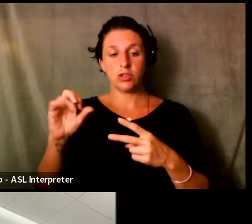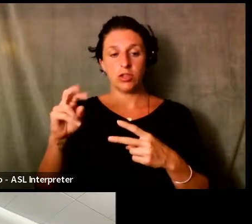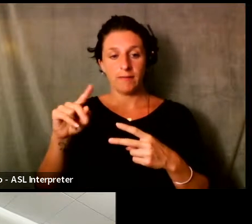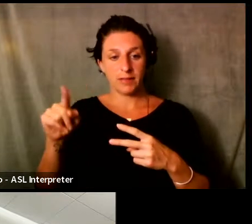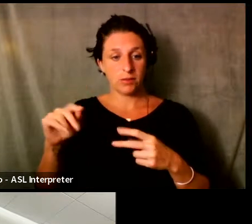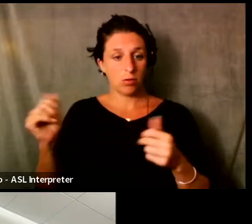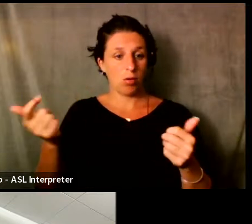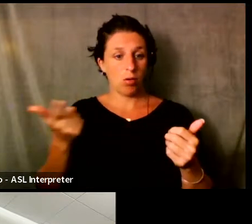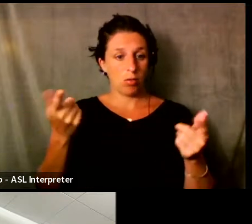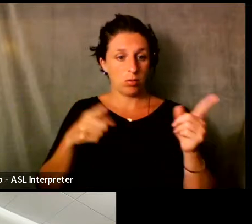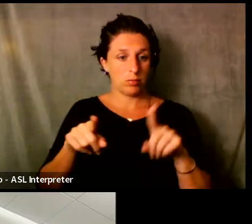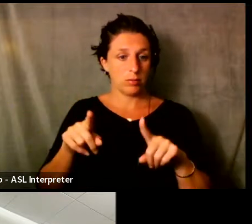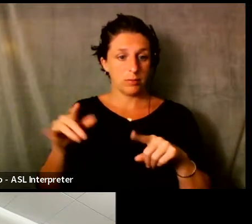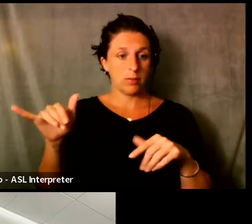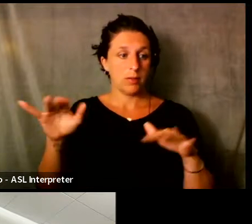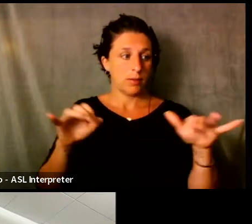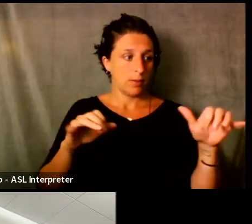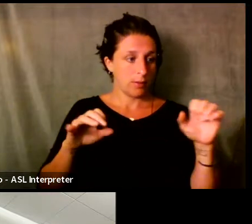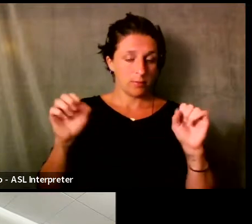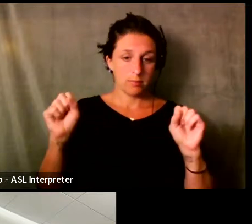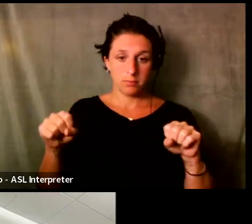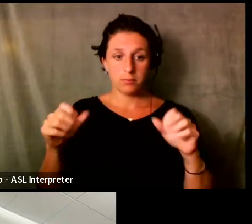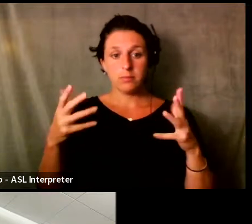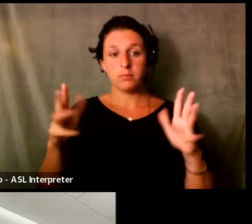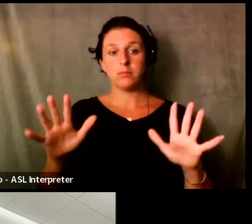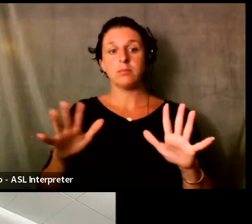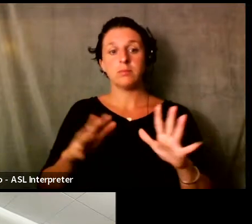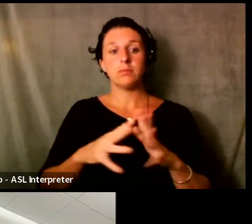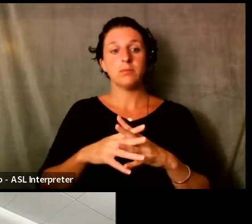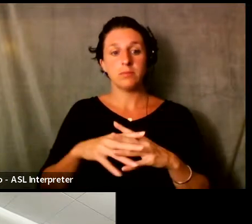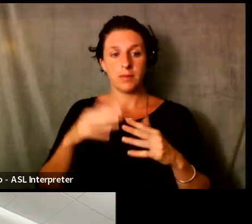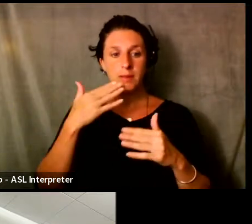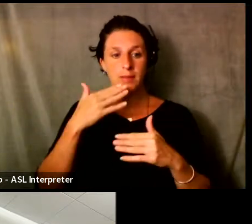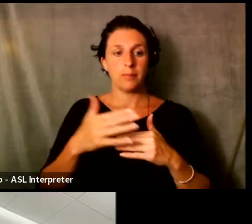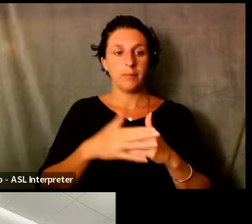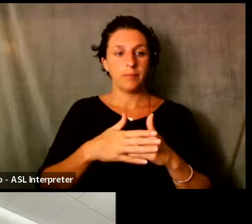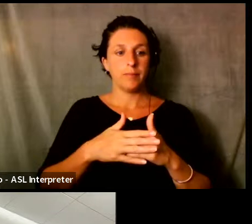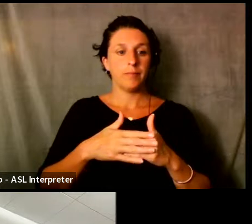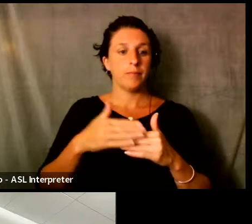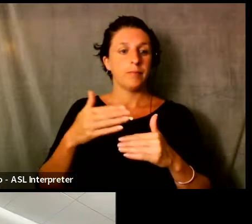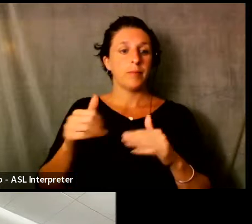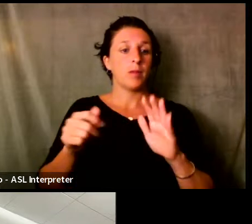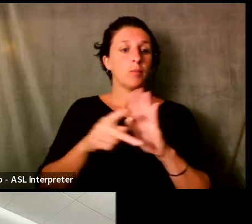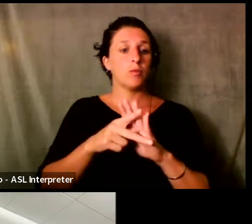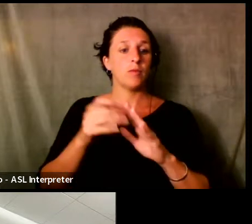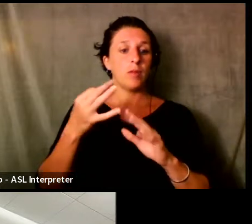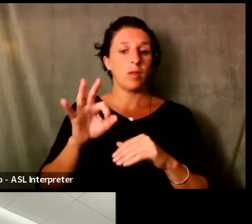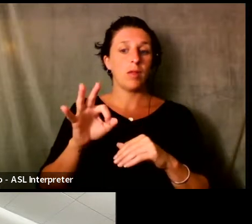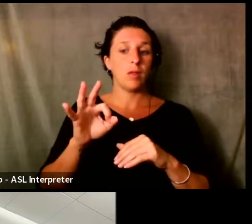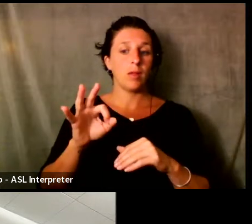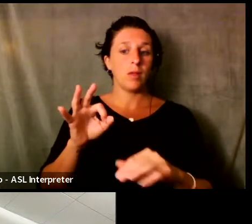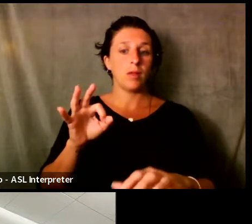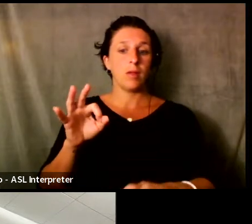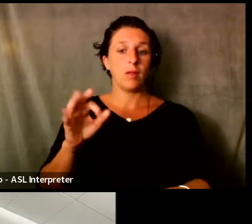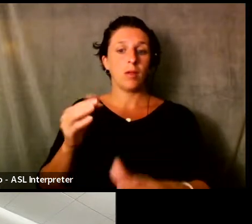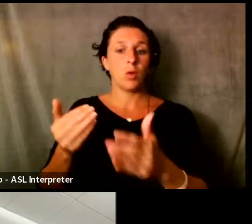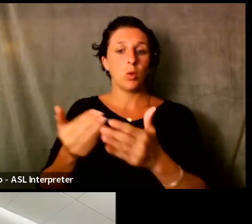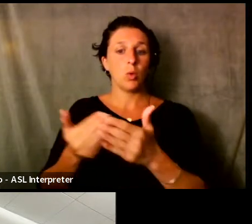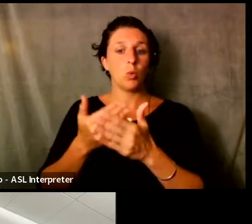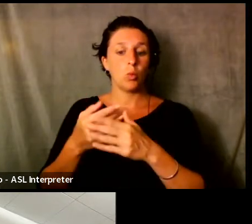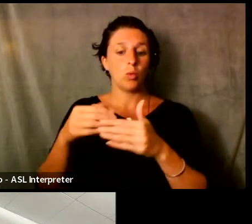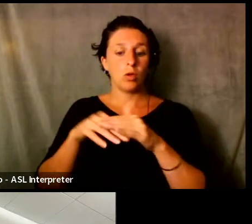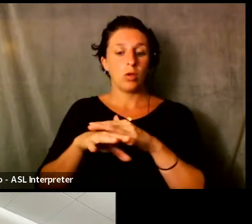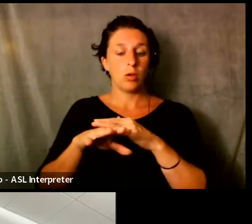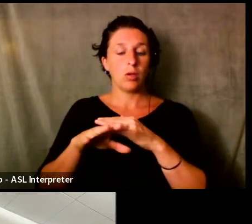in favor? Aye. Aye. All right, thank you. Approval of the newcomer transition. coordinator.